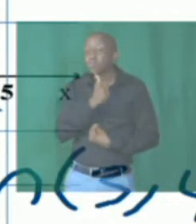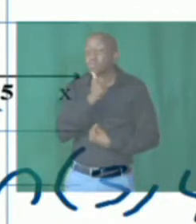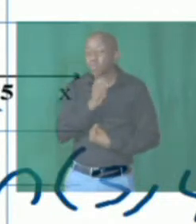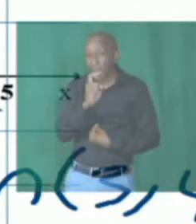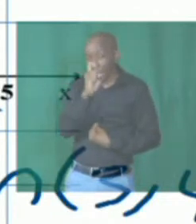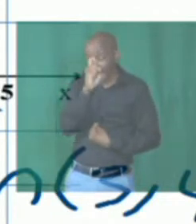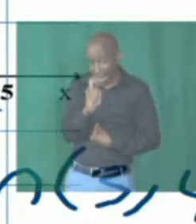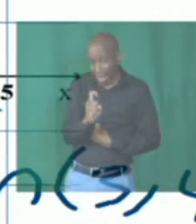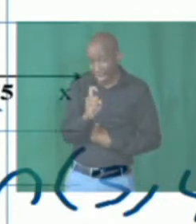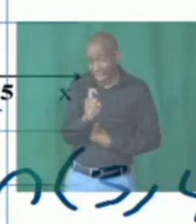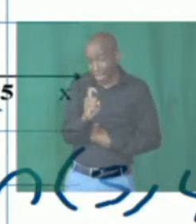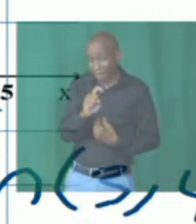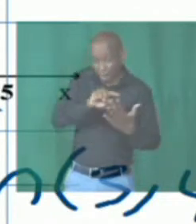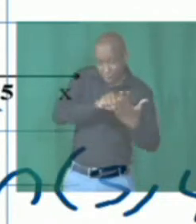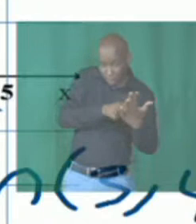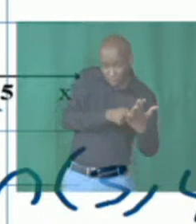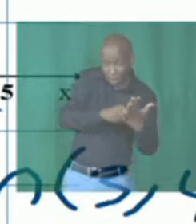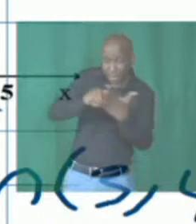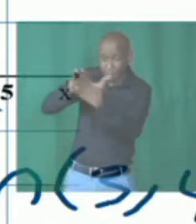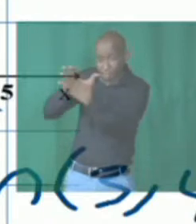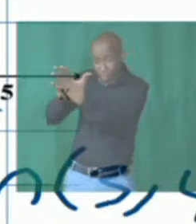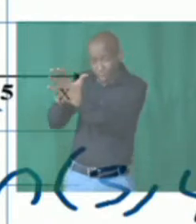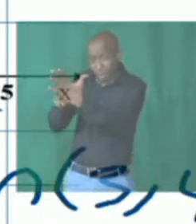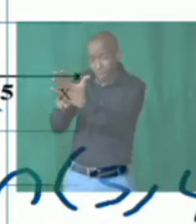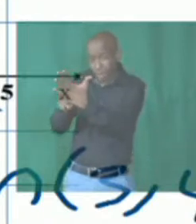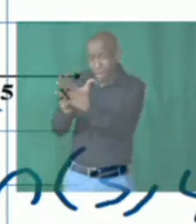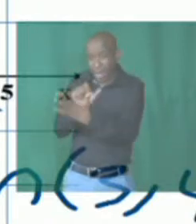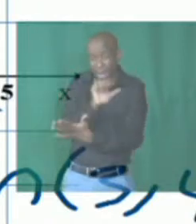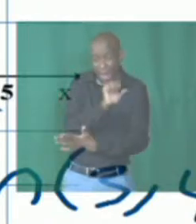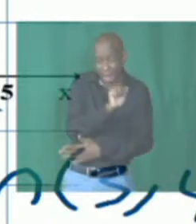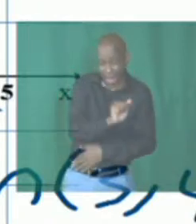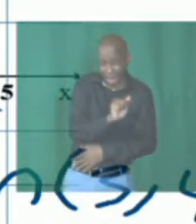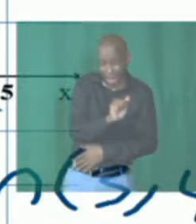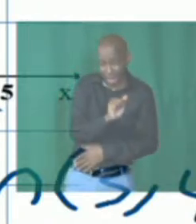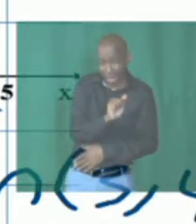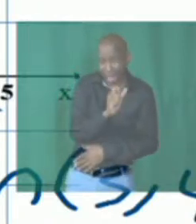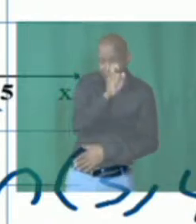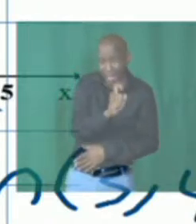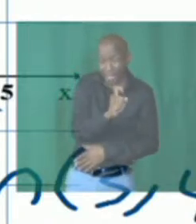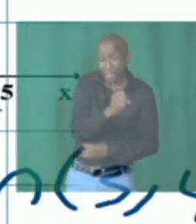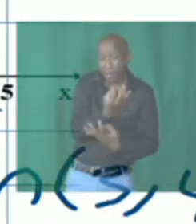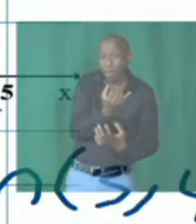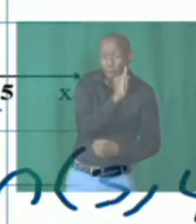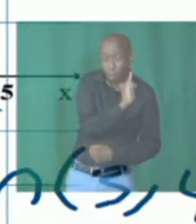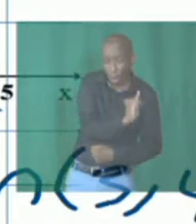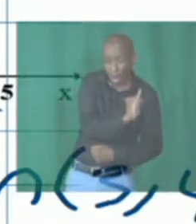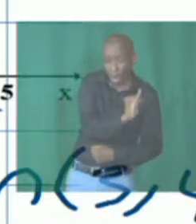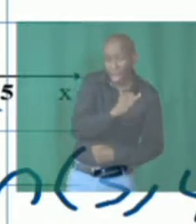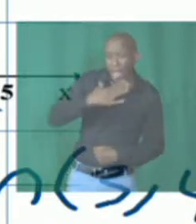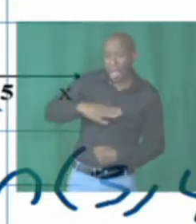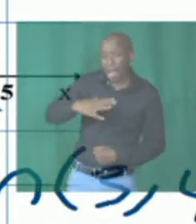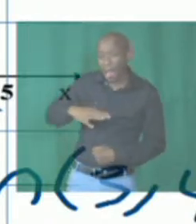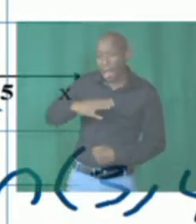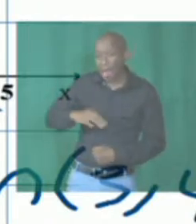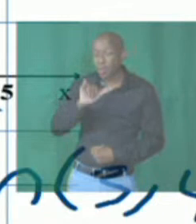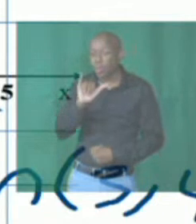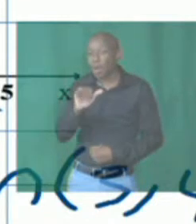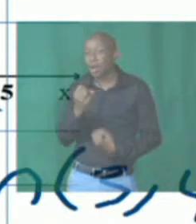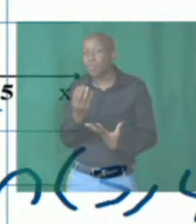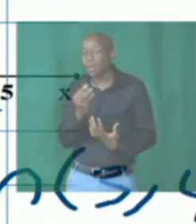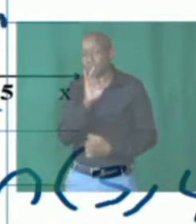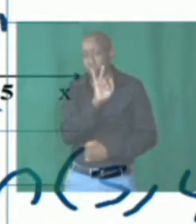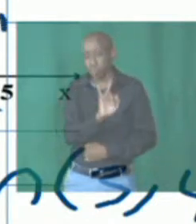the coordinate of the end points. So we have A, this is the x coordinate for A is 1 and the y coordinate is